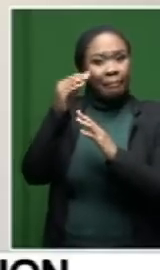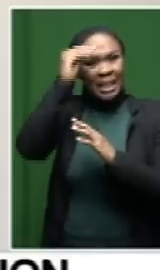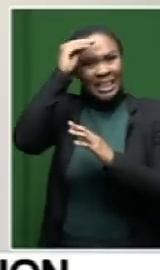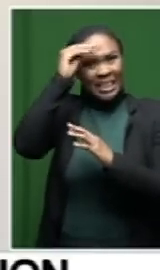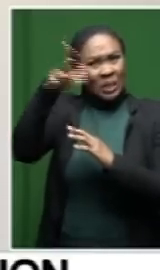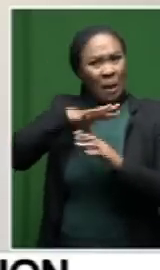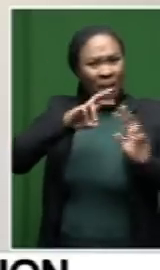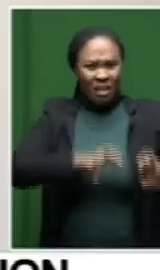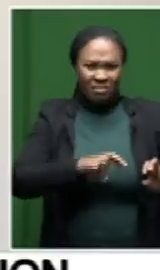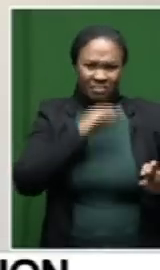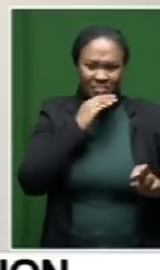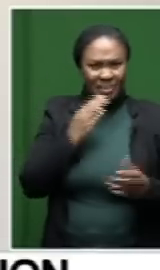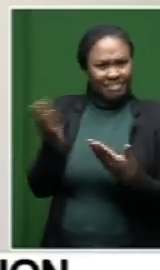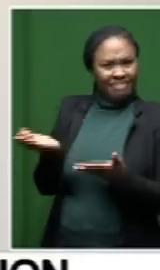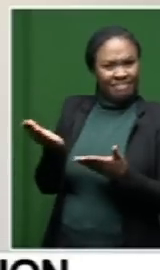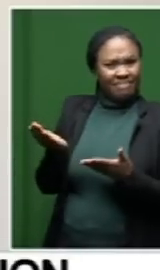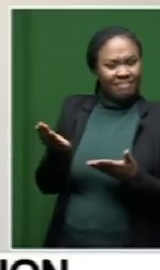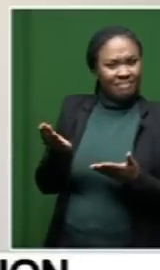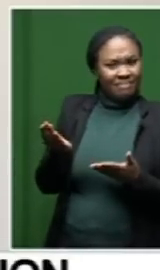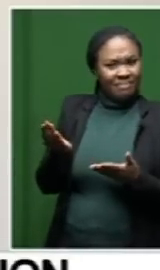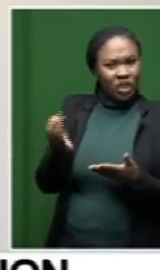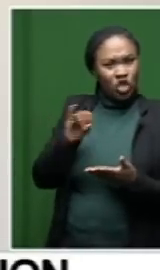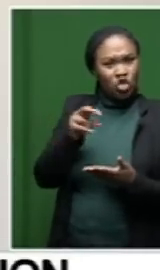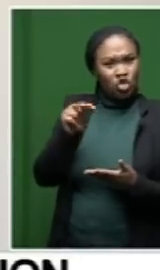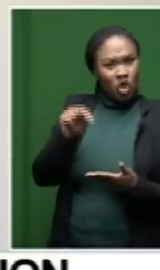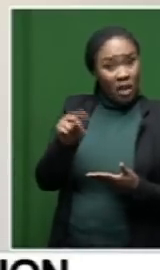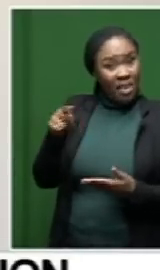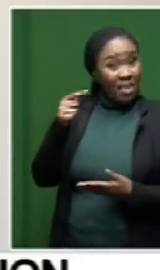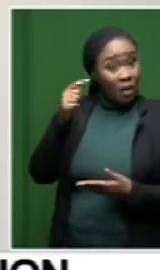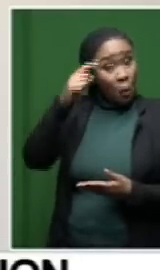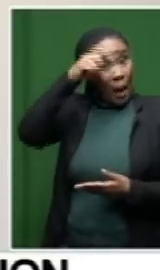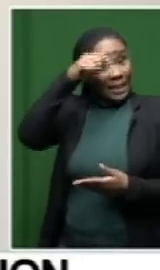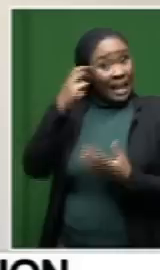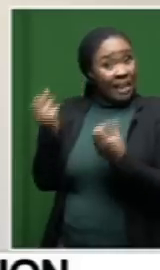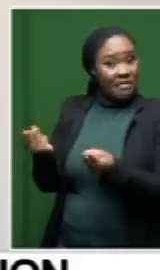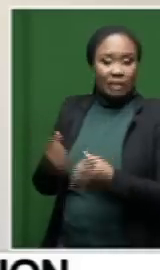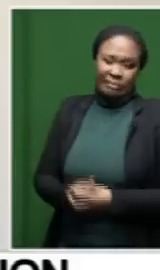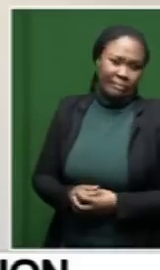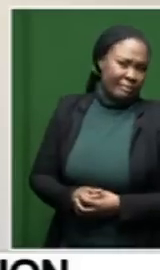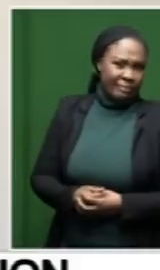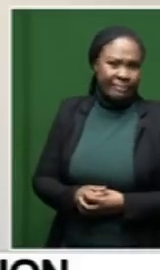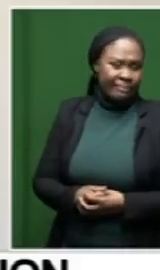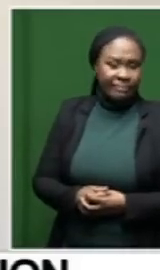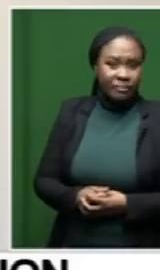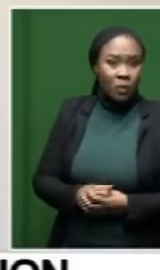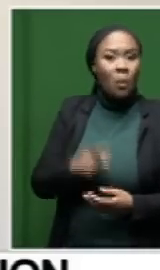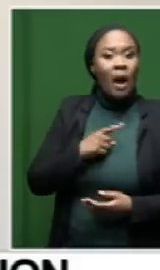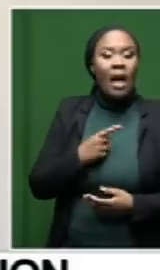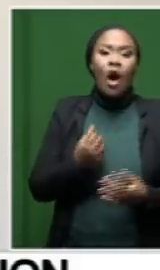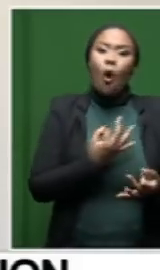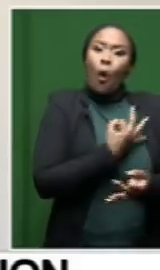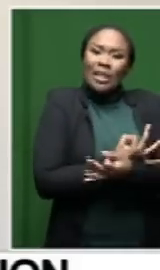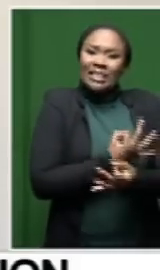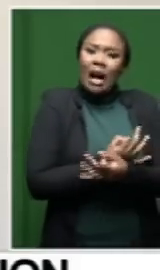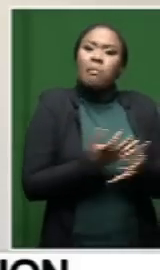have to question the wisdom of Mr. John Steinhausen in that regard. We have an independent